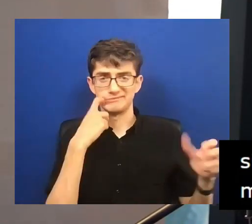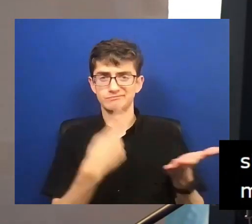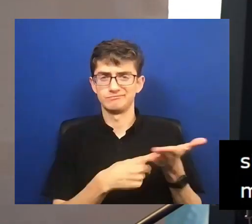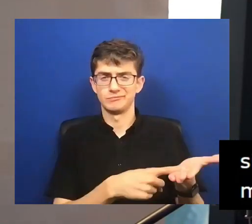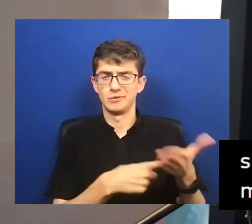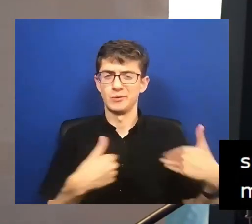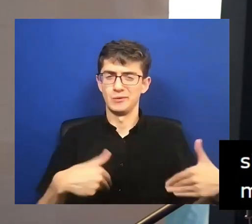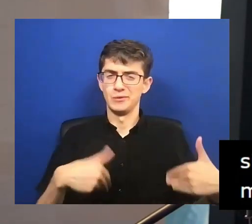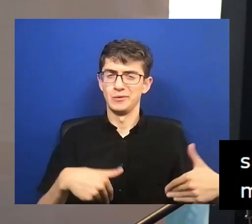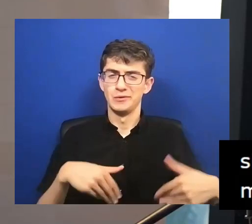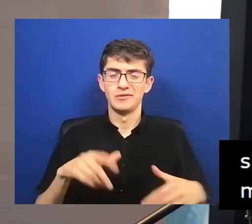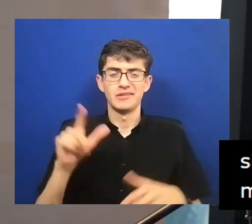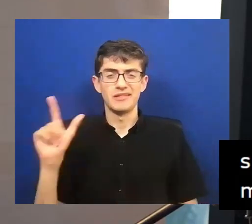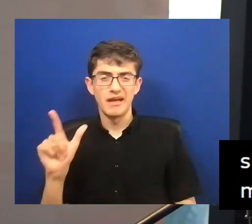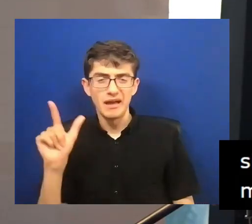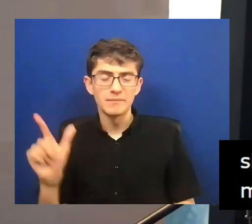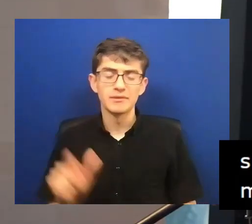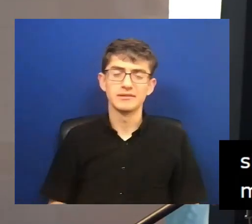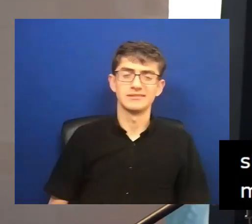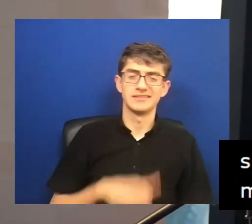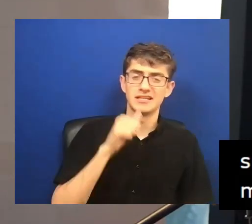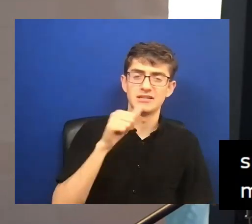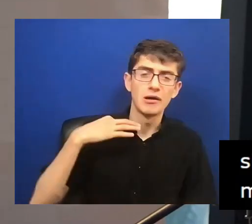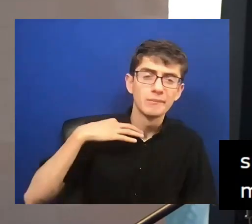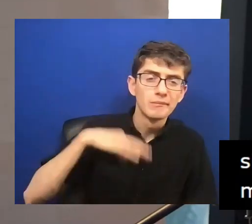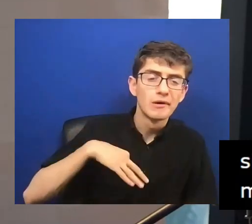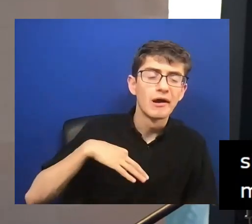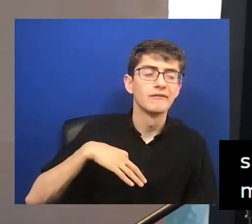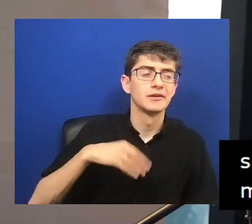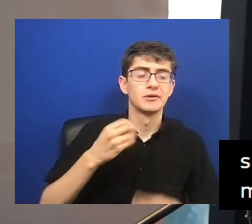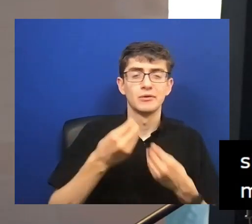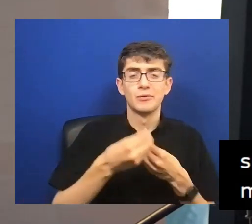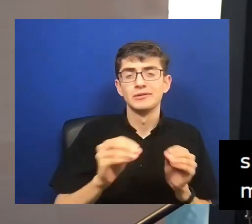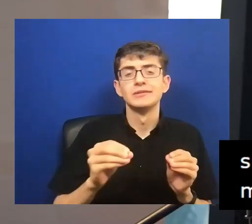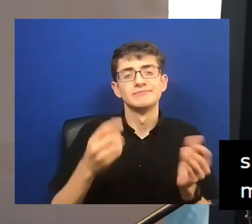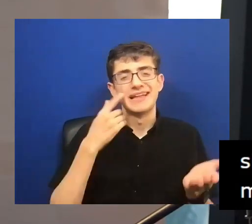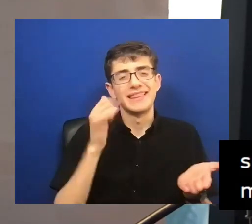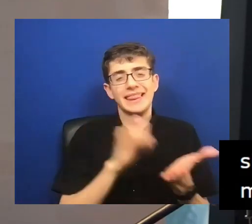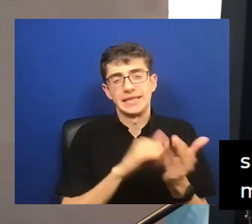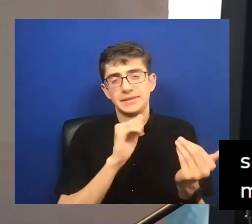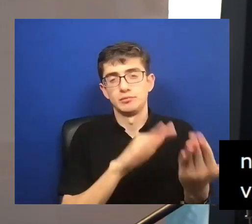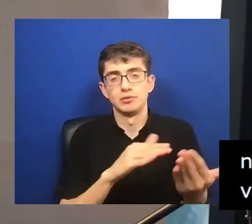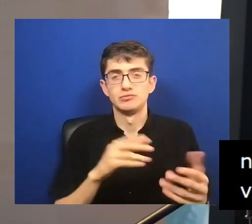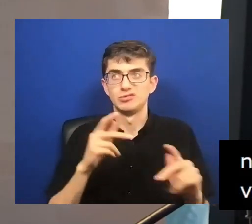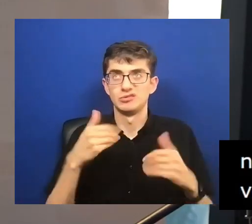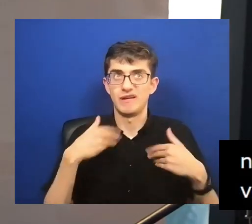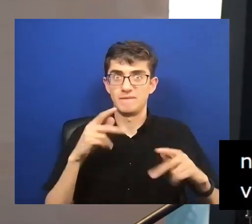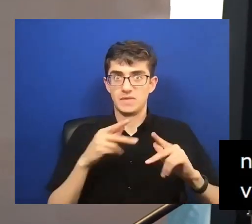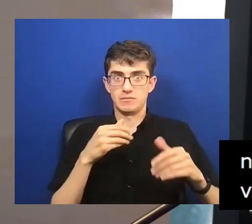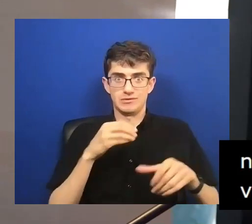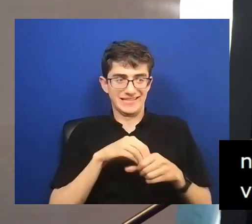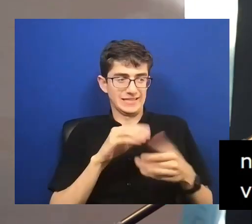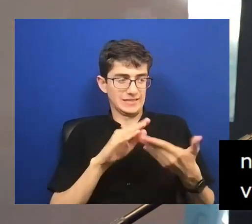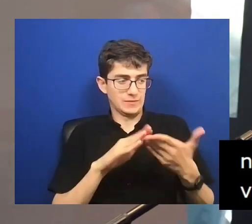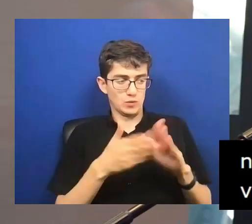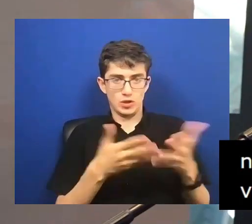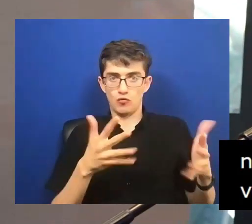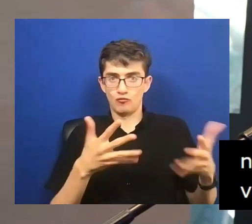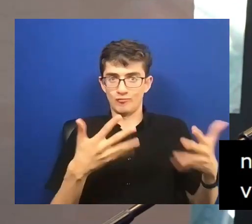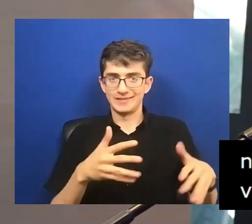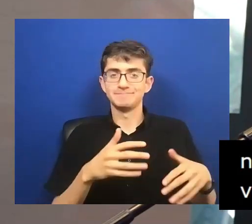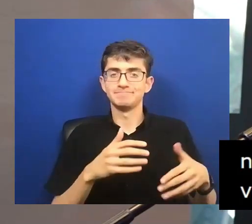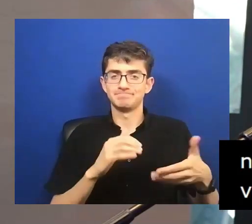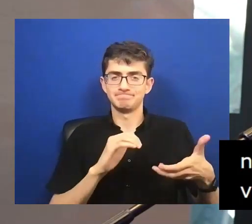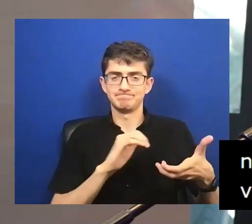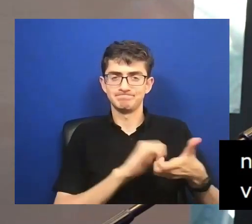and the nonprofit organizations is really the way to go, where you have people locally in the community working on municipal